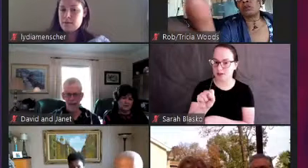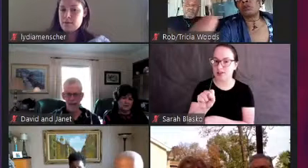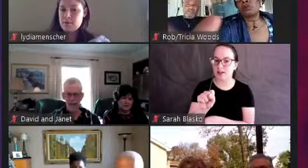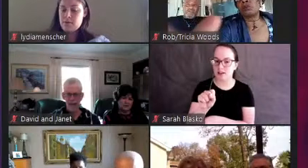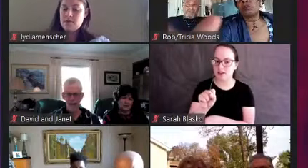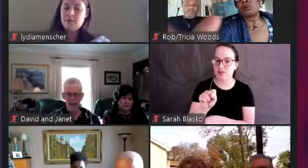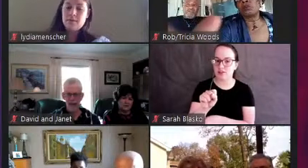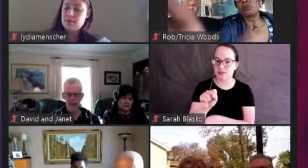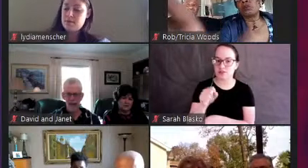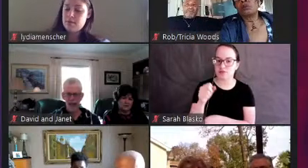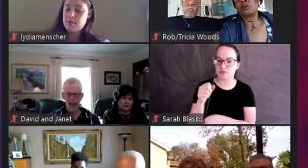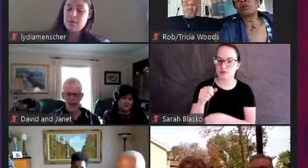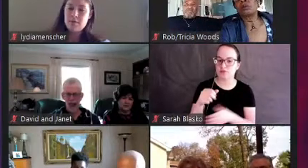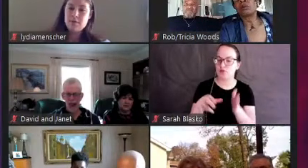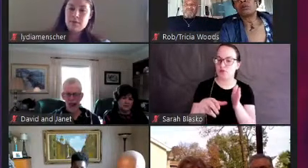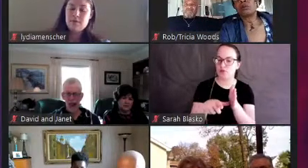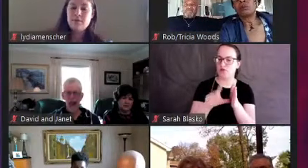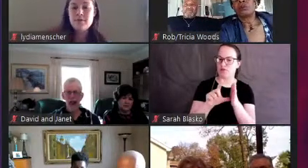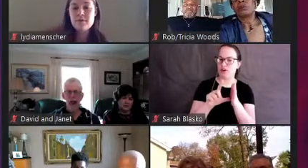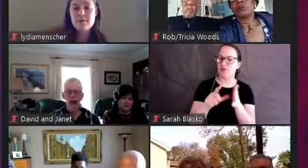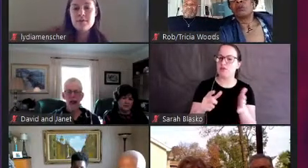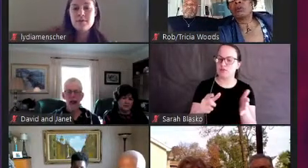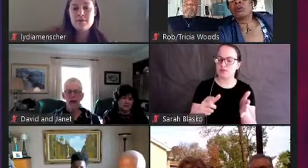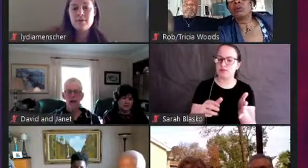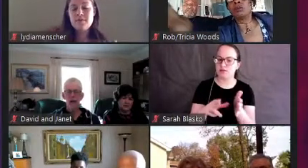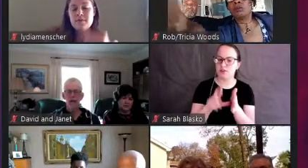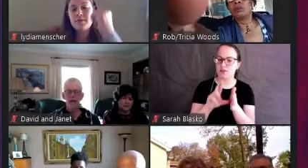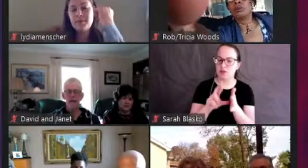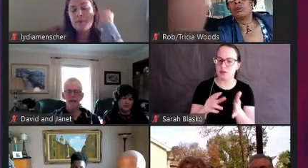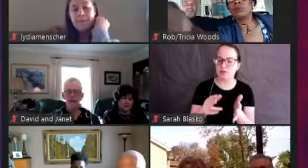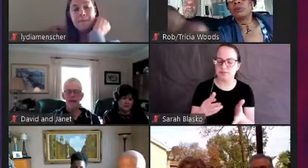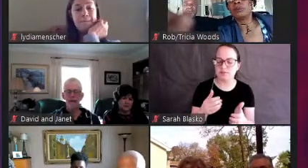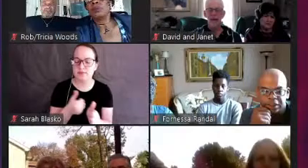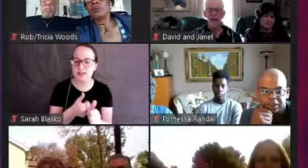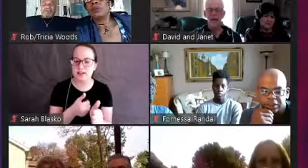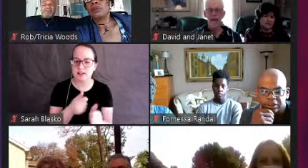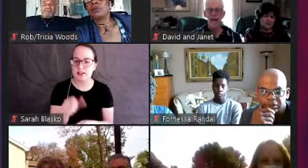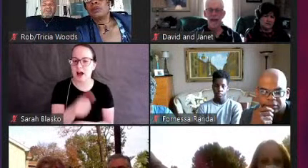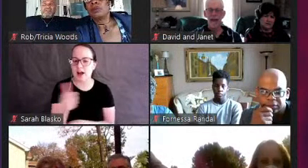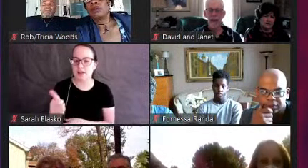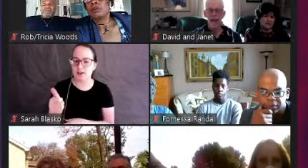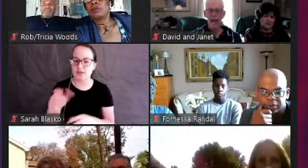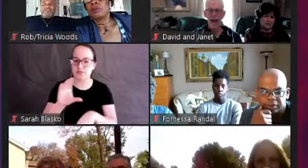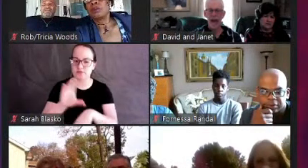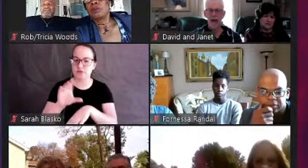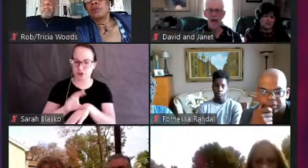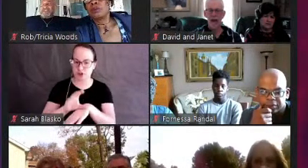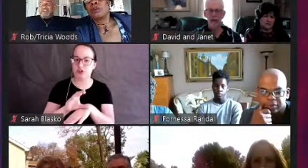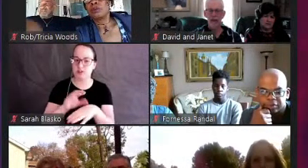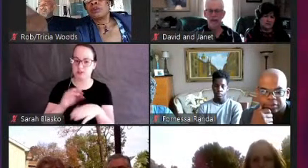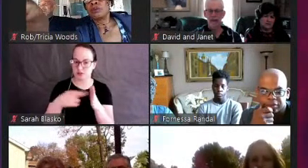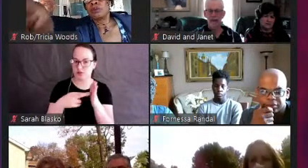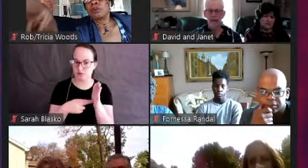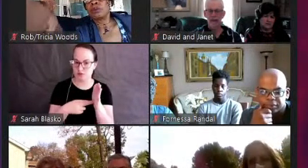our sister churches from around the country, and then we also worked to ensure we followed